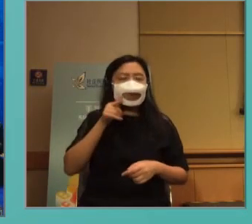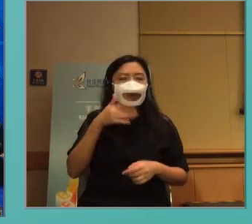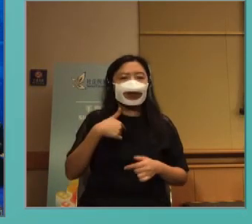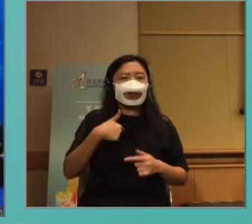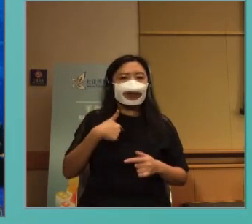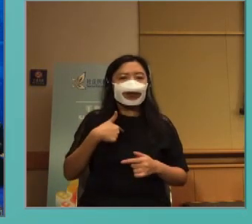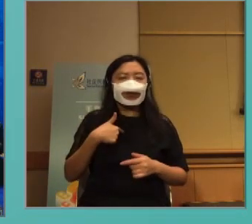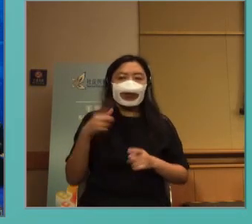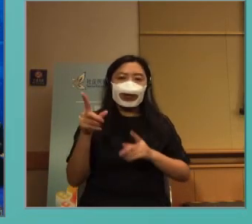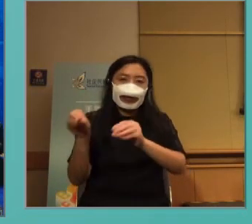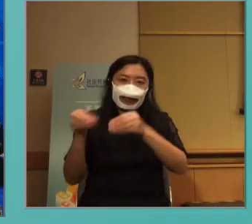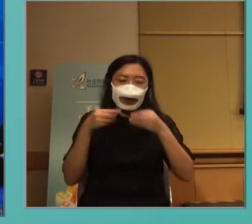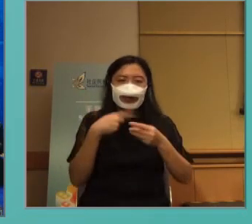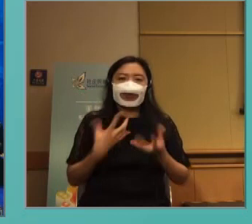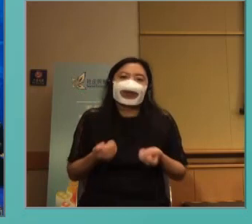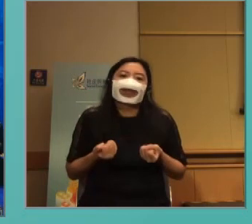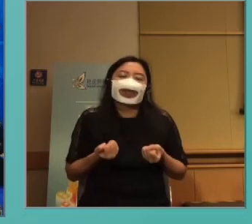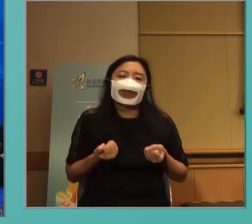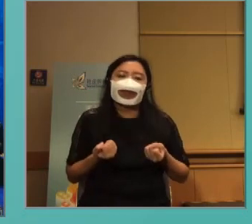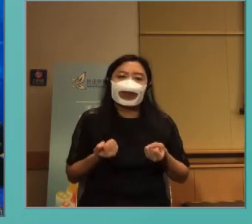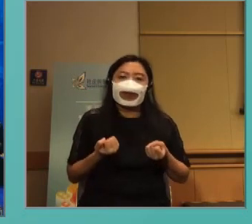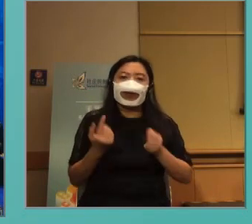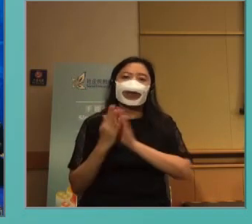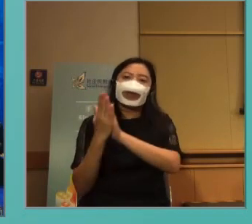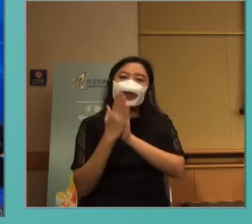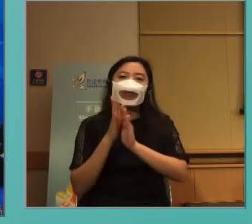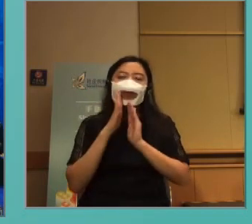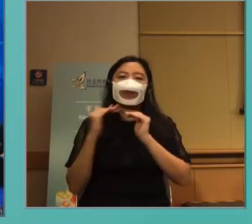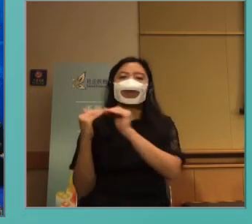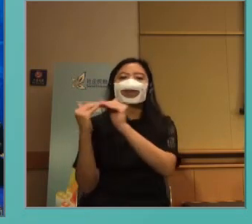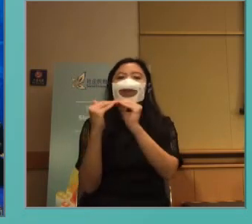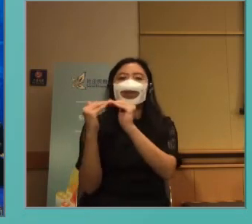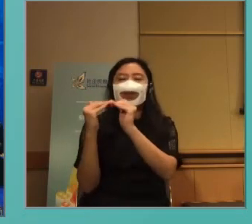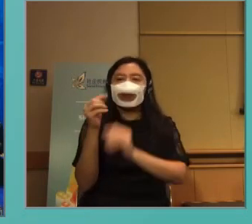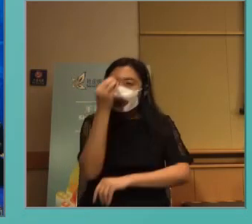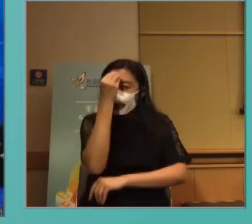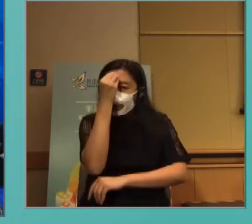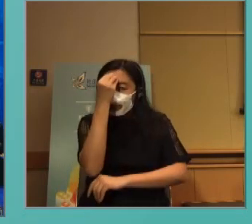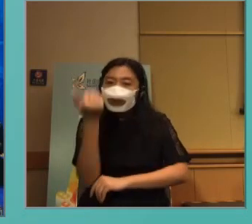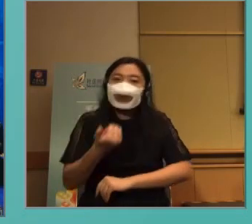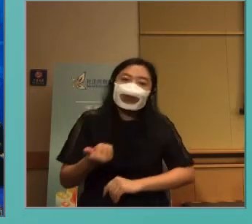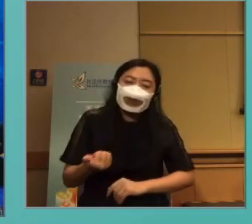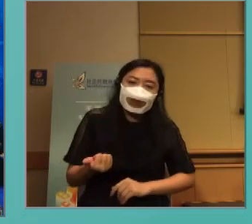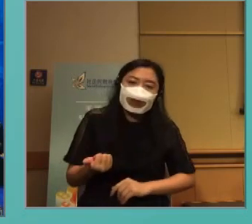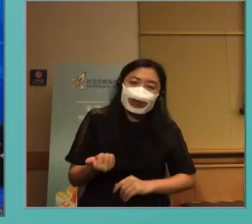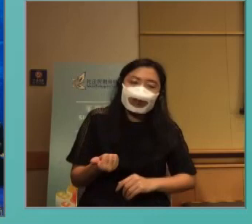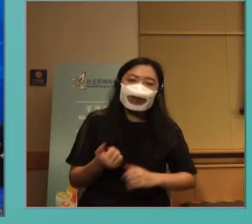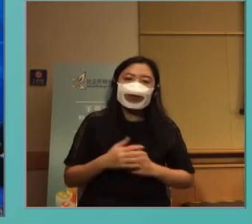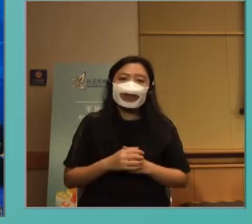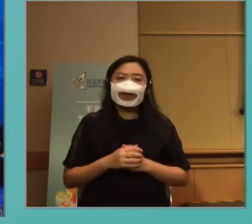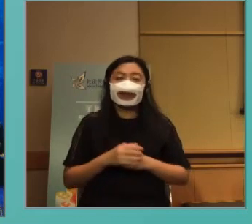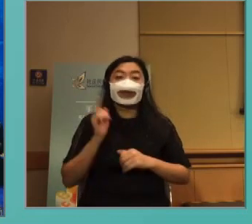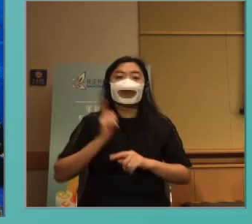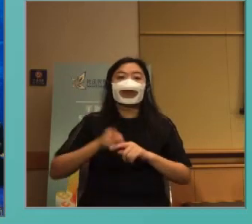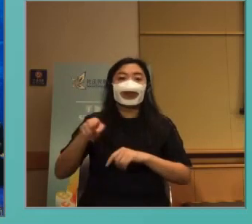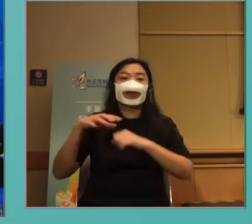field where you would learn something and give back to them. They would be excited about it because in that world, they're actually much better than you. So